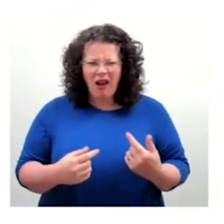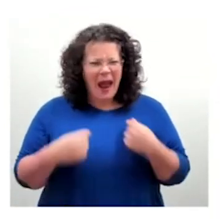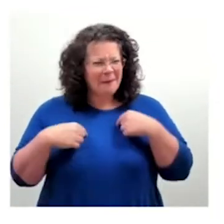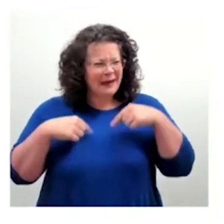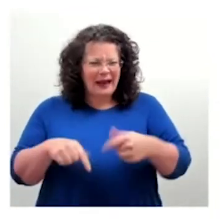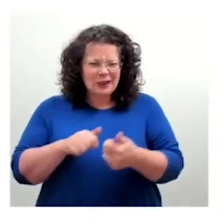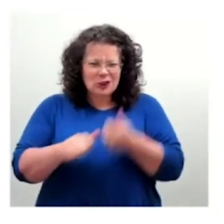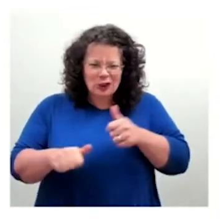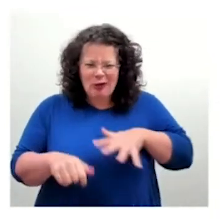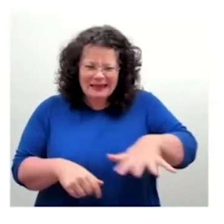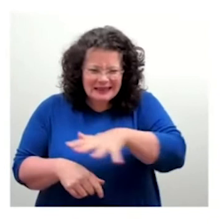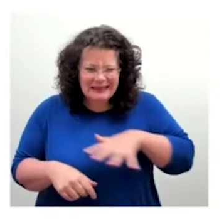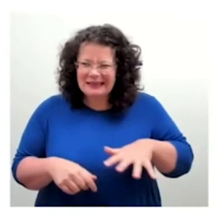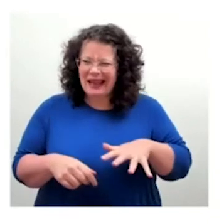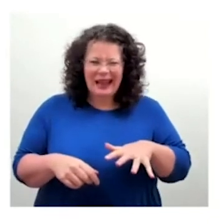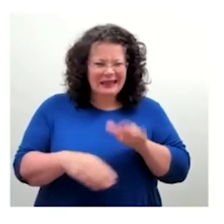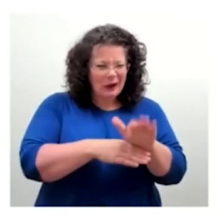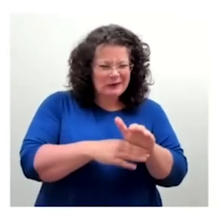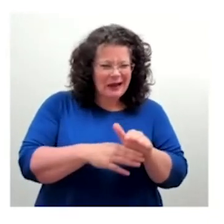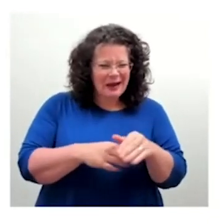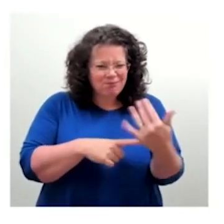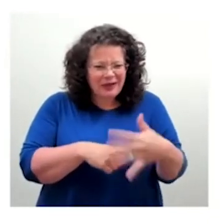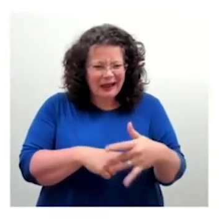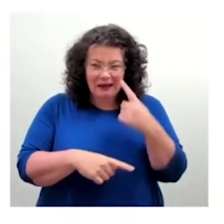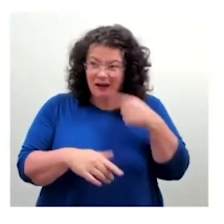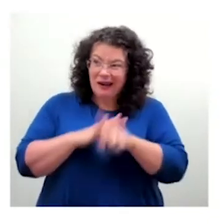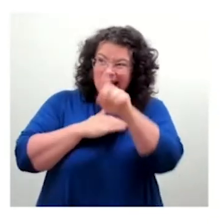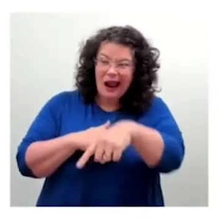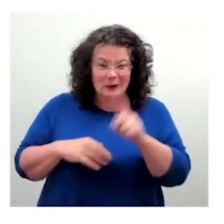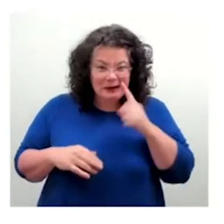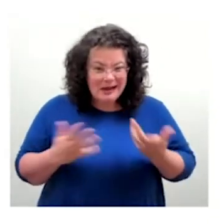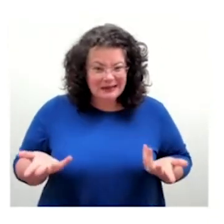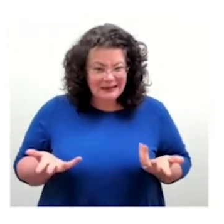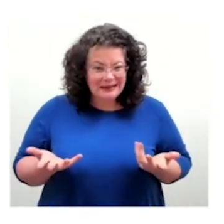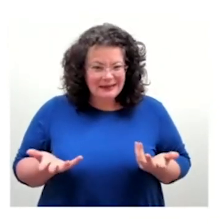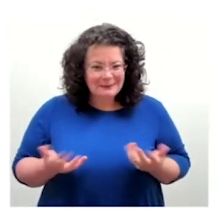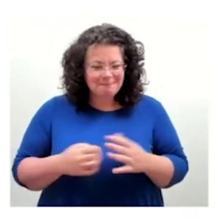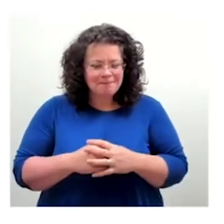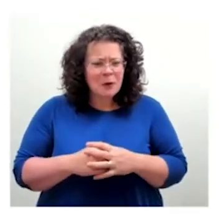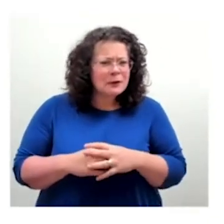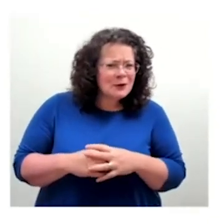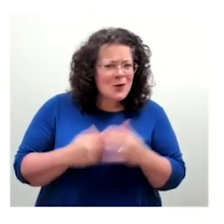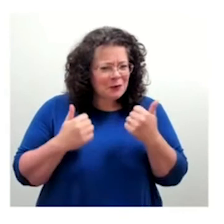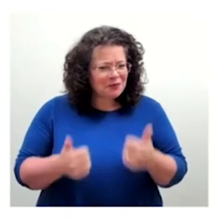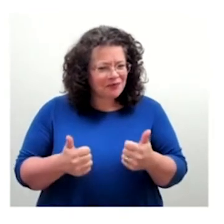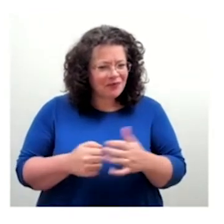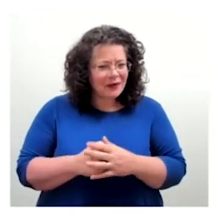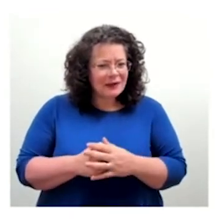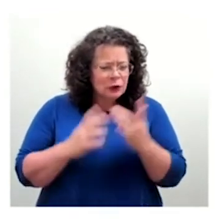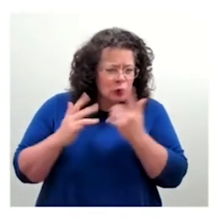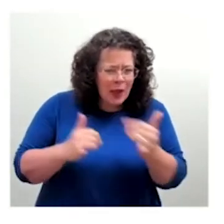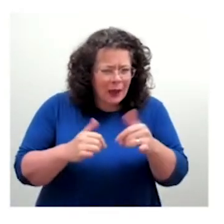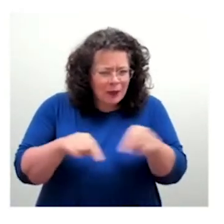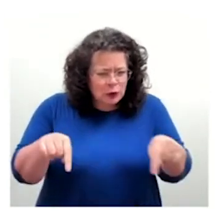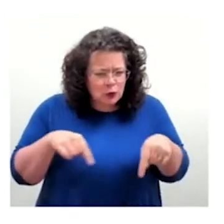studio. Something was cutting in and out then. We can hear each other. Yeah. You're cutting in and out for me. Oh well. So